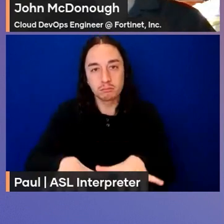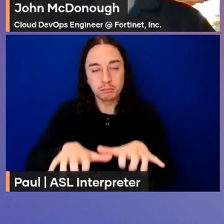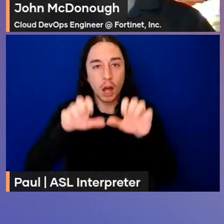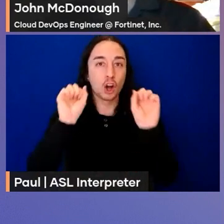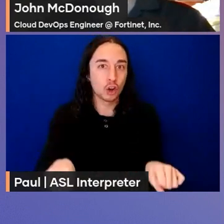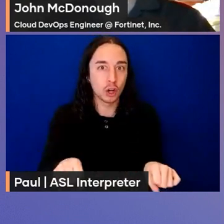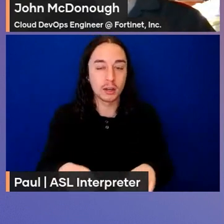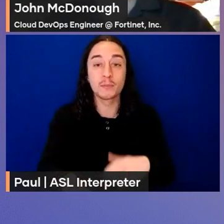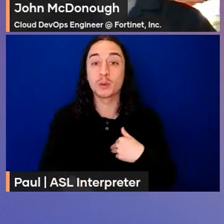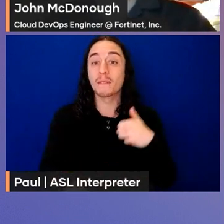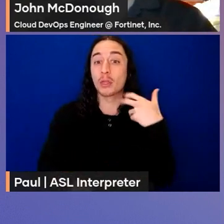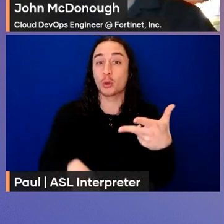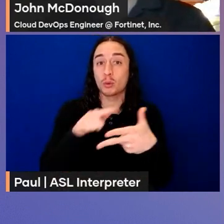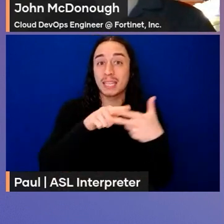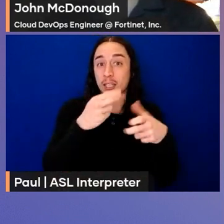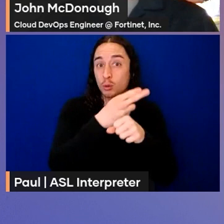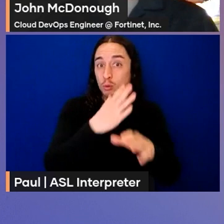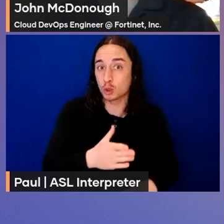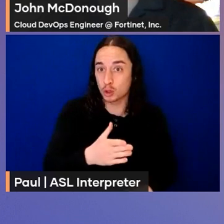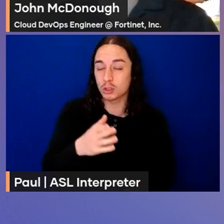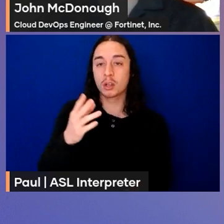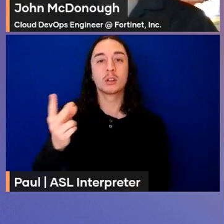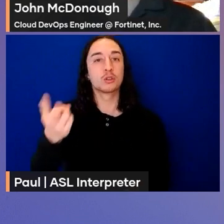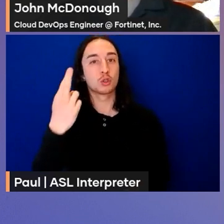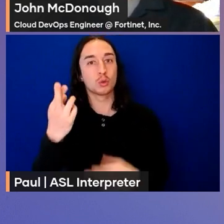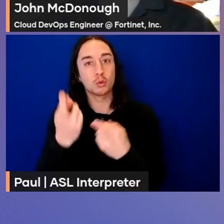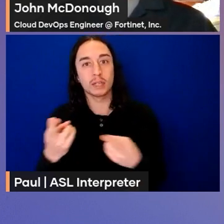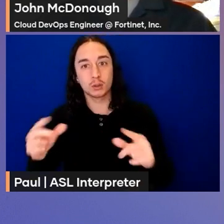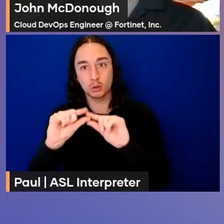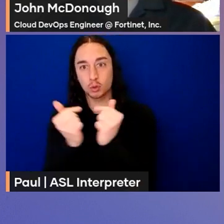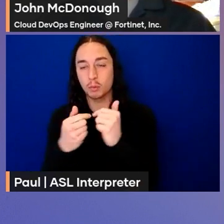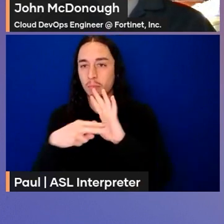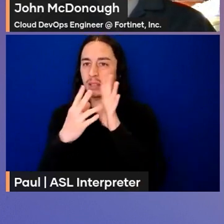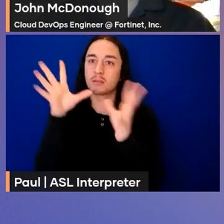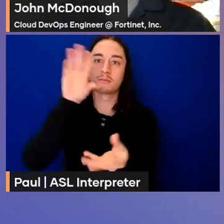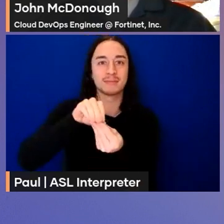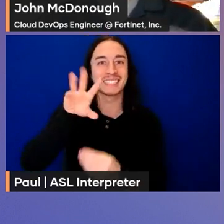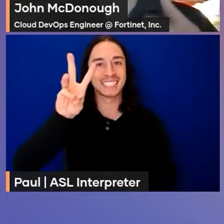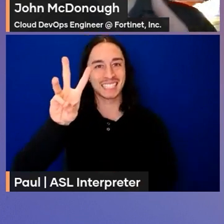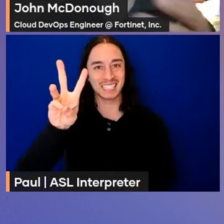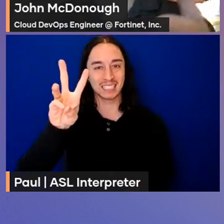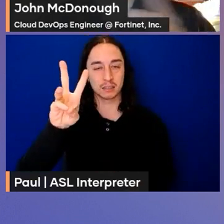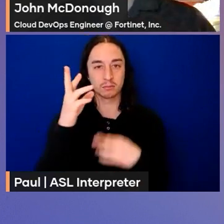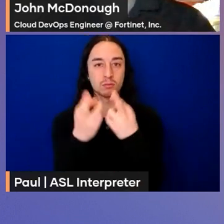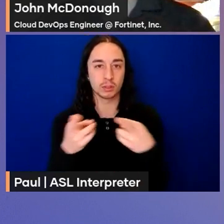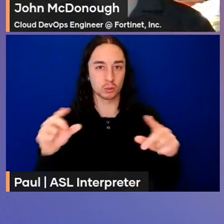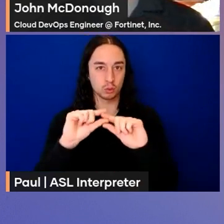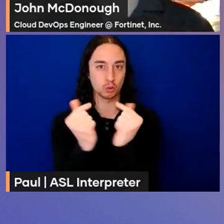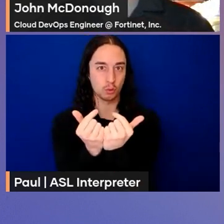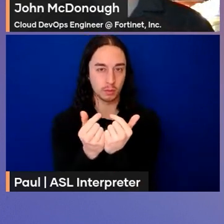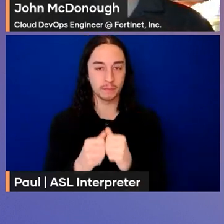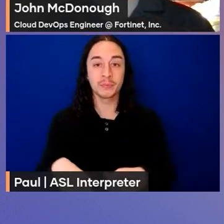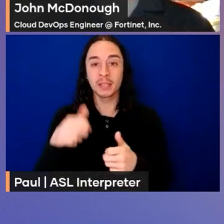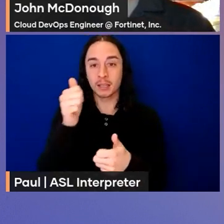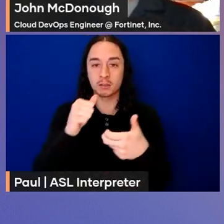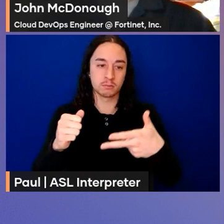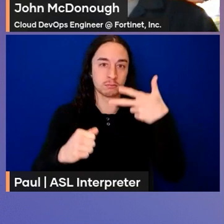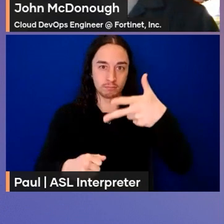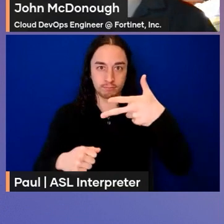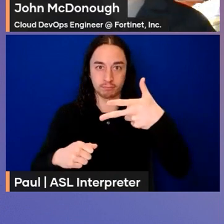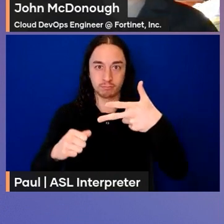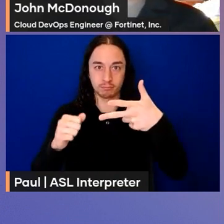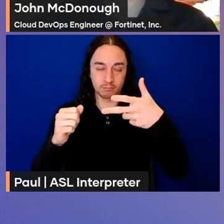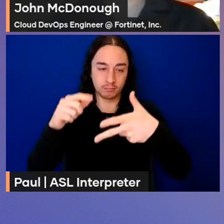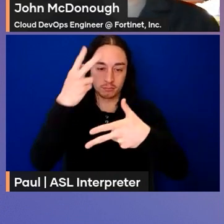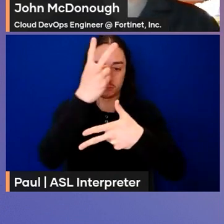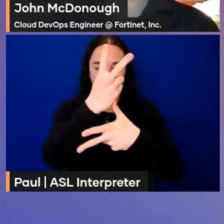resource groups, well, that's 6 resource groups that I would need in the end. Each user would get 2 resource groups. But imagine